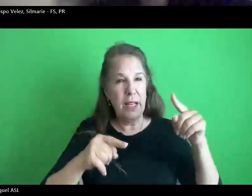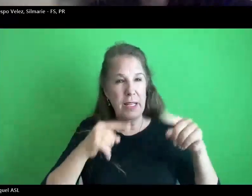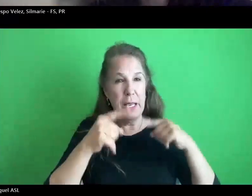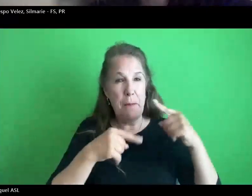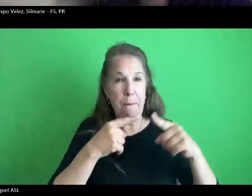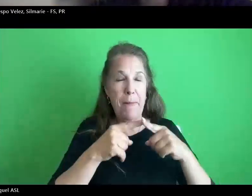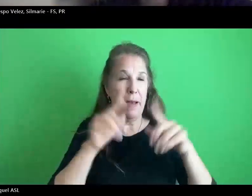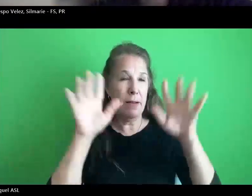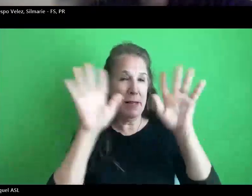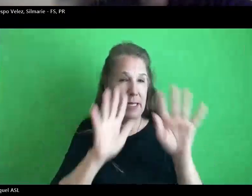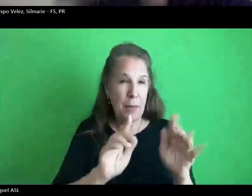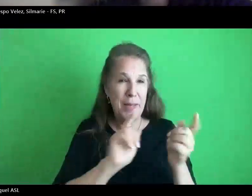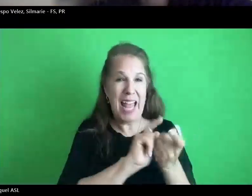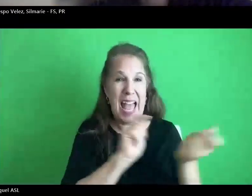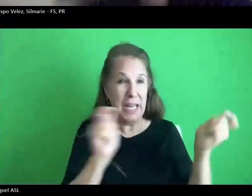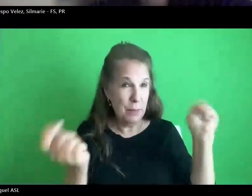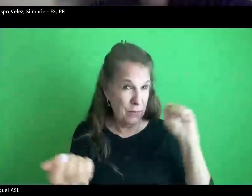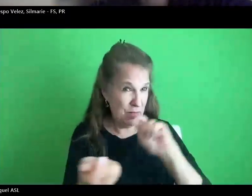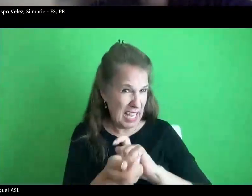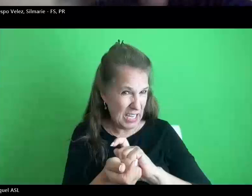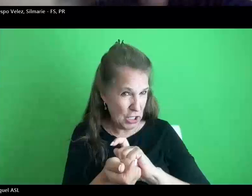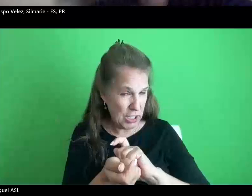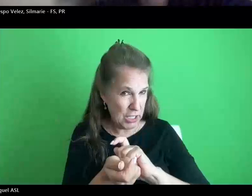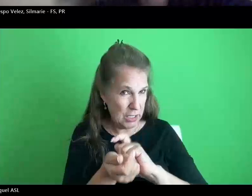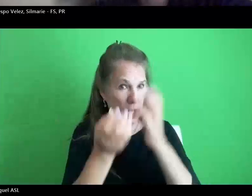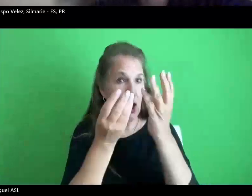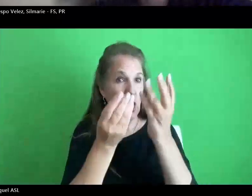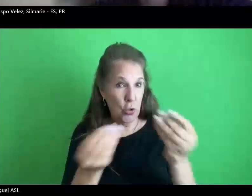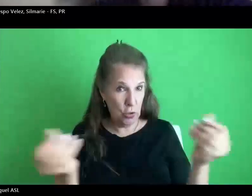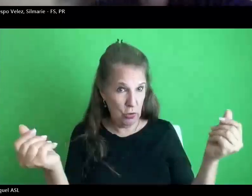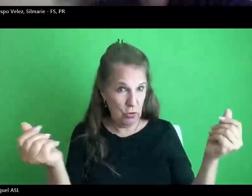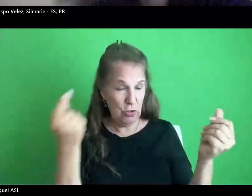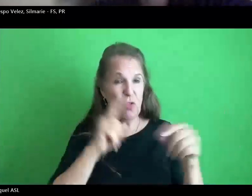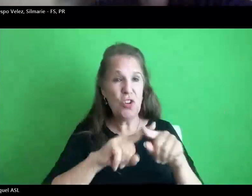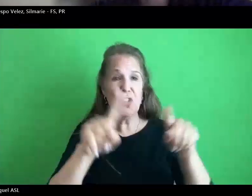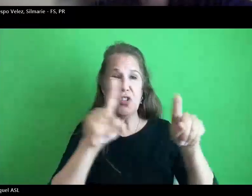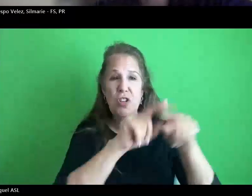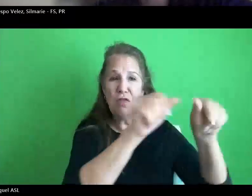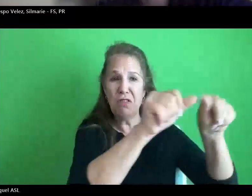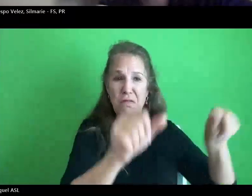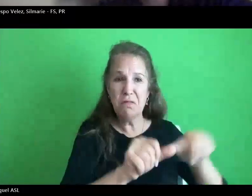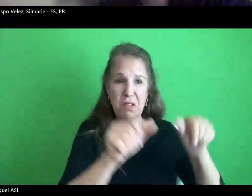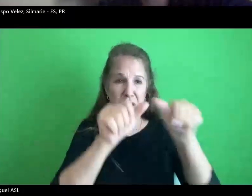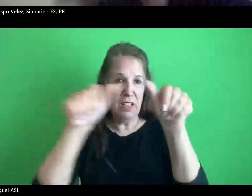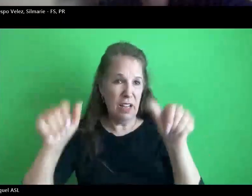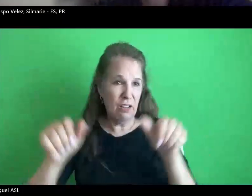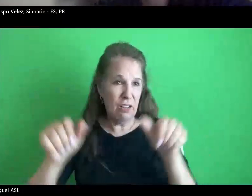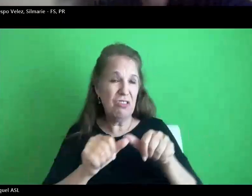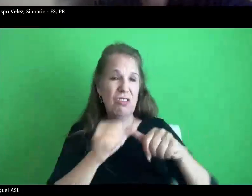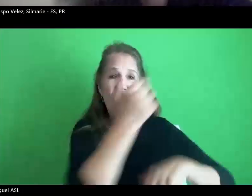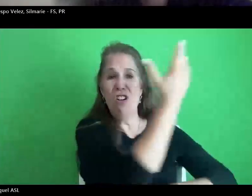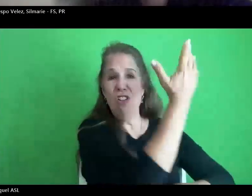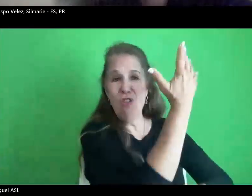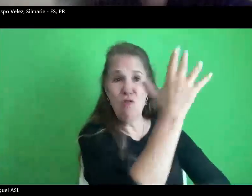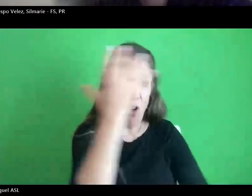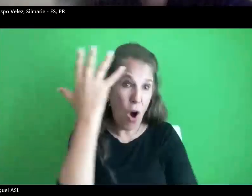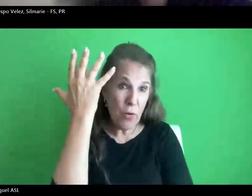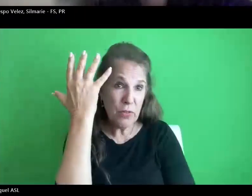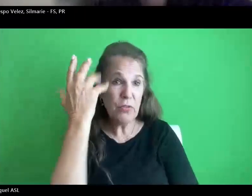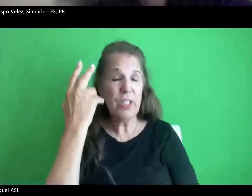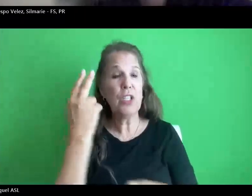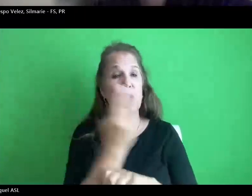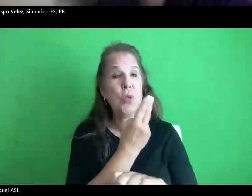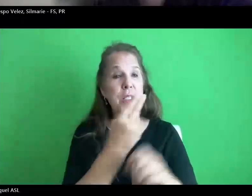climate adaptation solutions in different sectors in the agroforestry, using technology